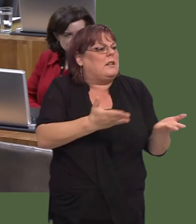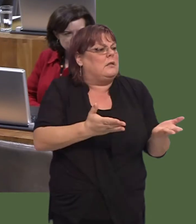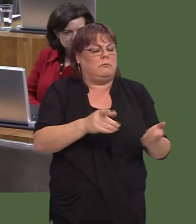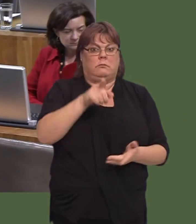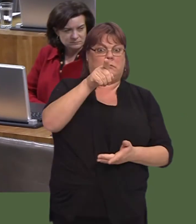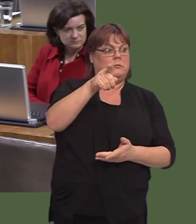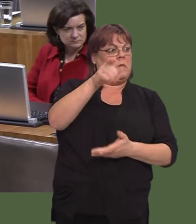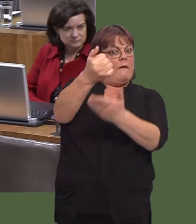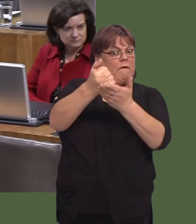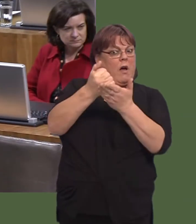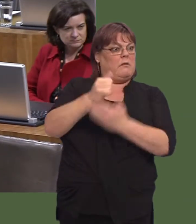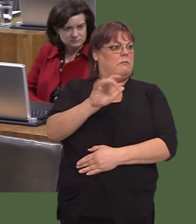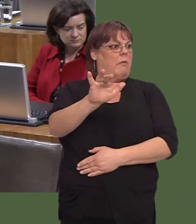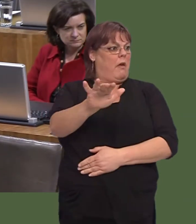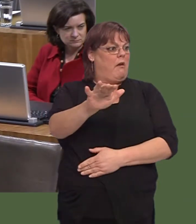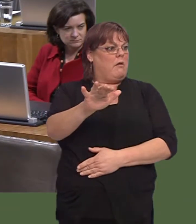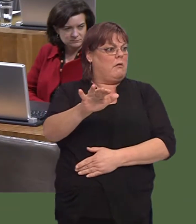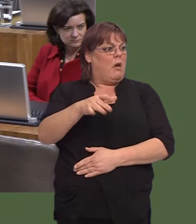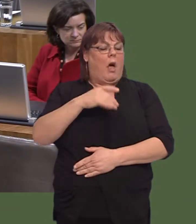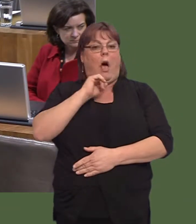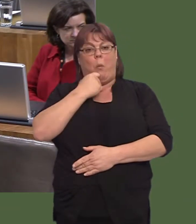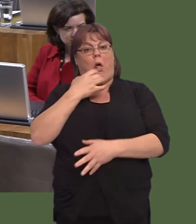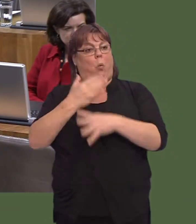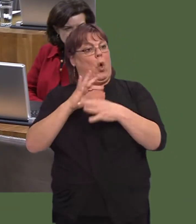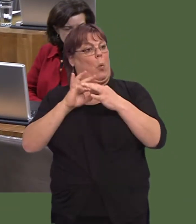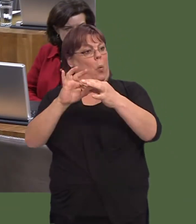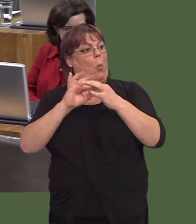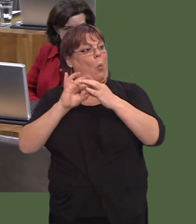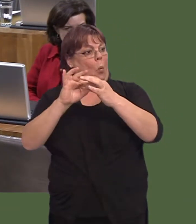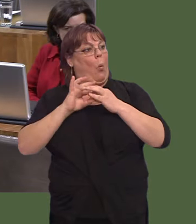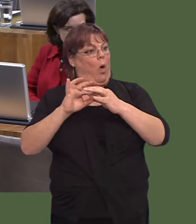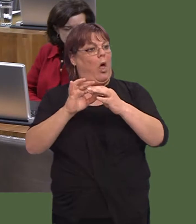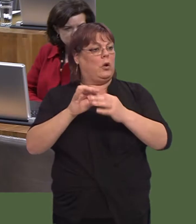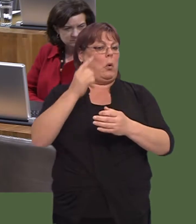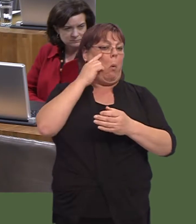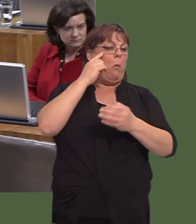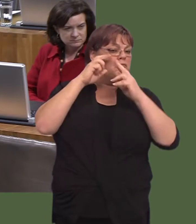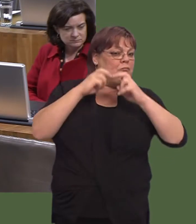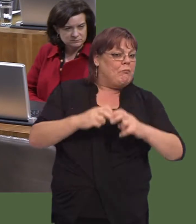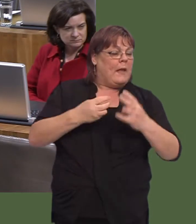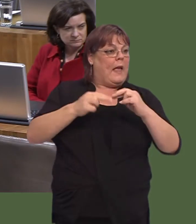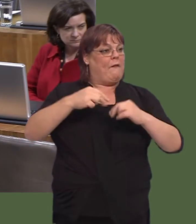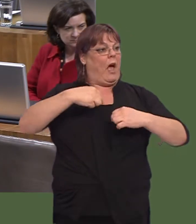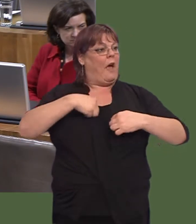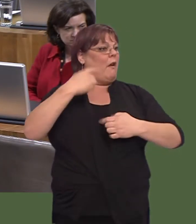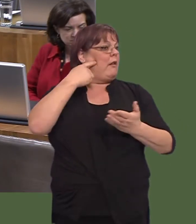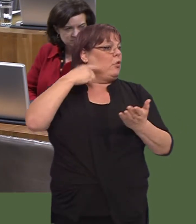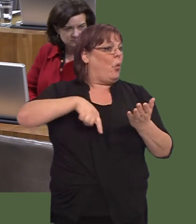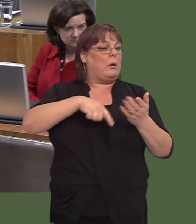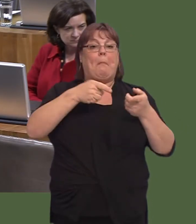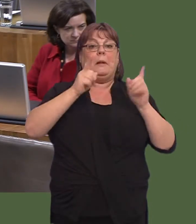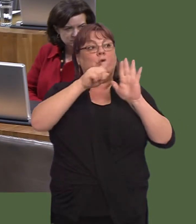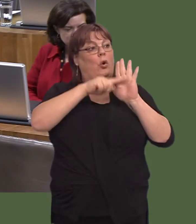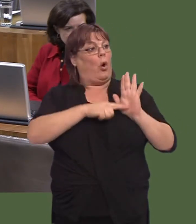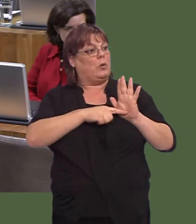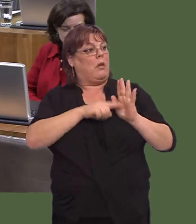advisor is there. I have said that I'll refer myself to the advisor in terms of a suggested breach of the Ministerial Code, and that's